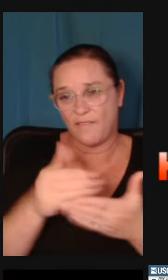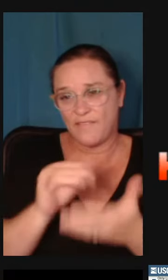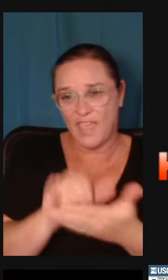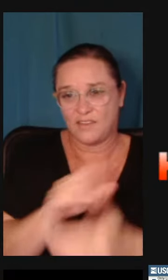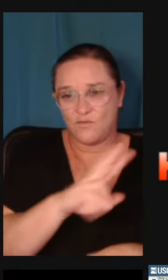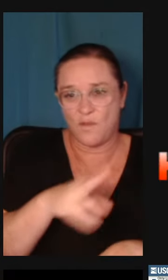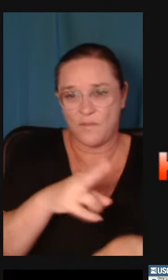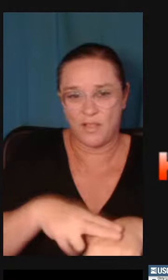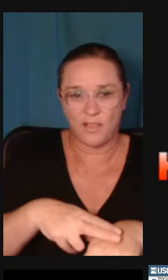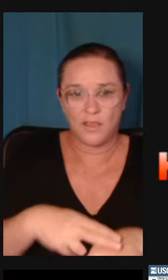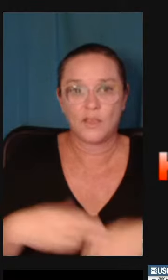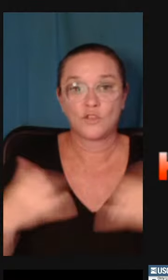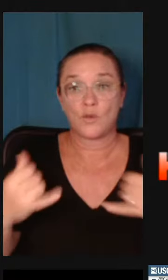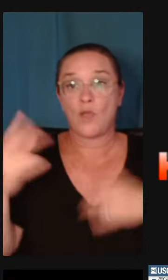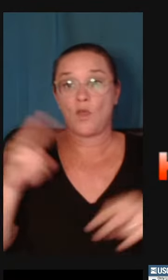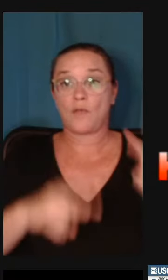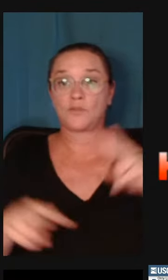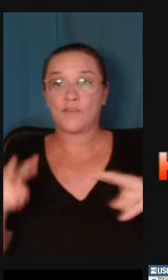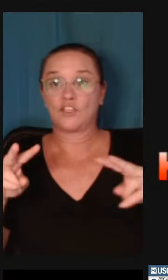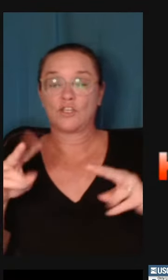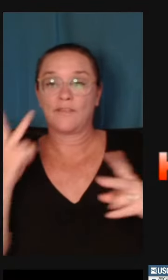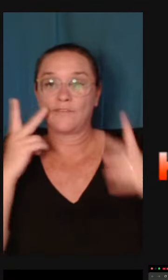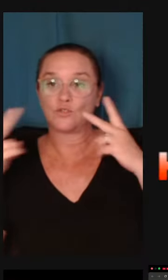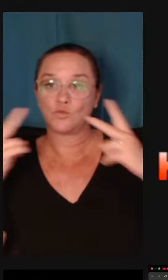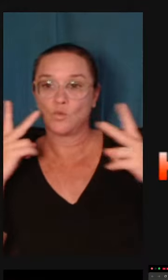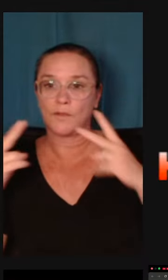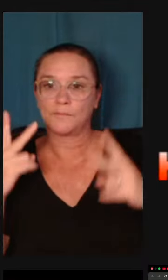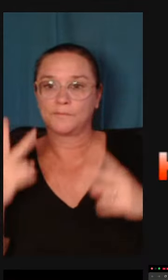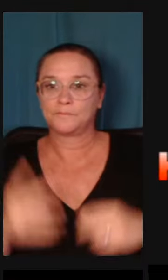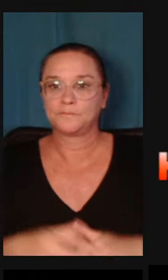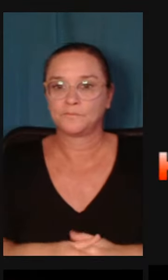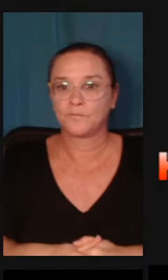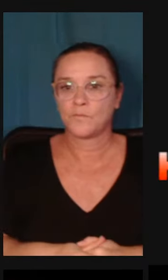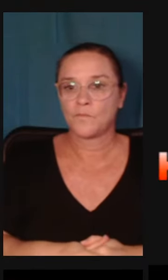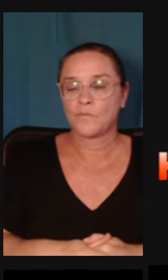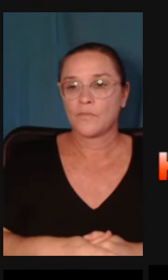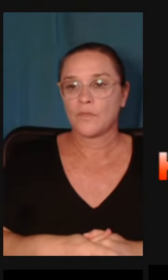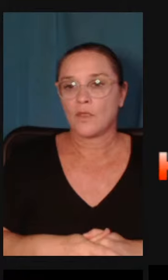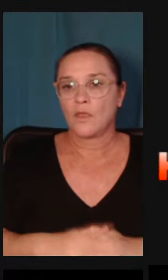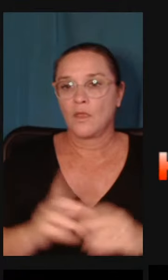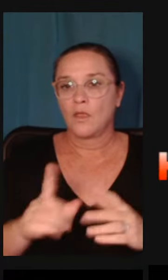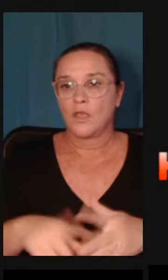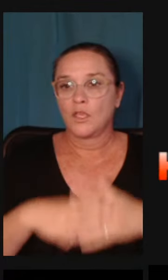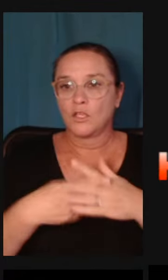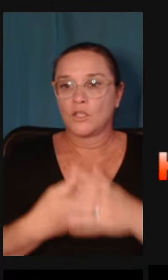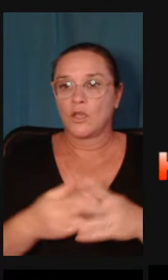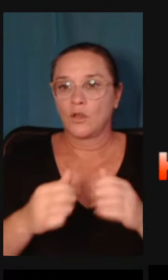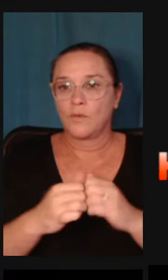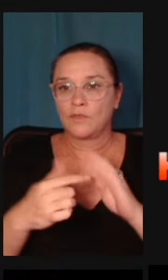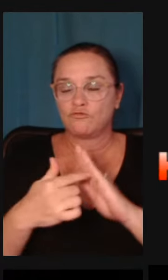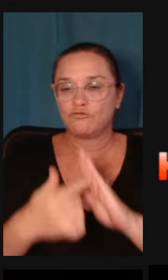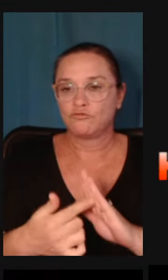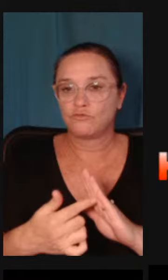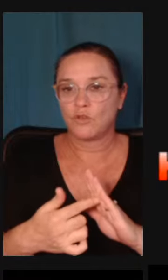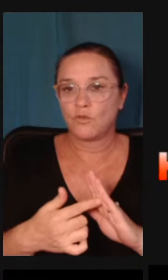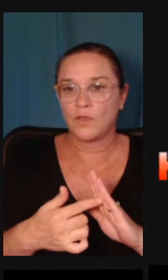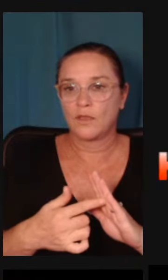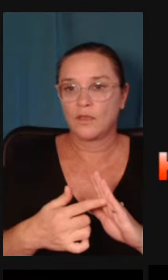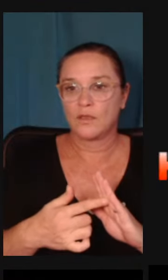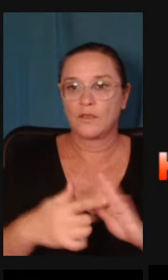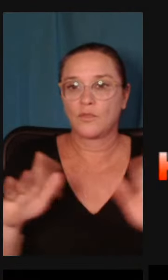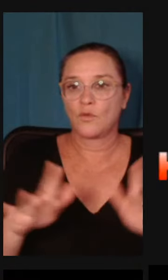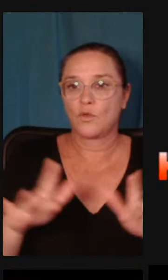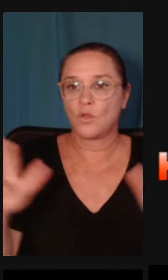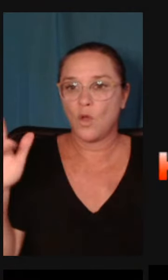So now we'll go to our observations, our visuals. And I'll start off here by showing just the view of glow